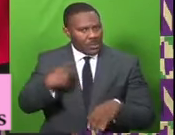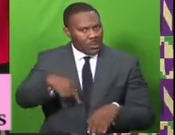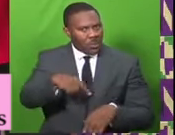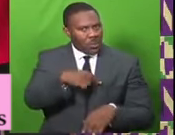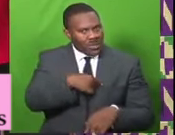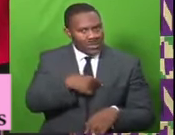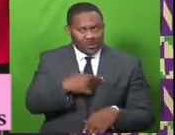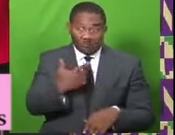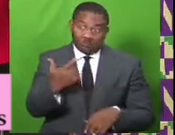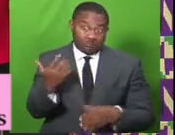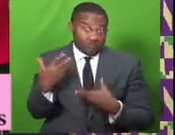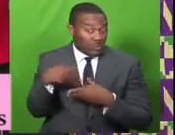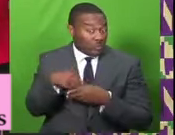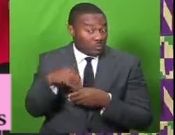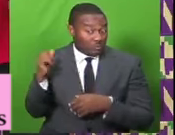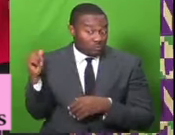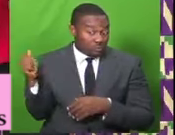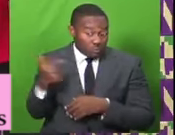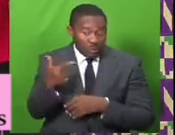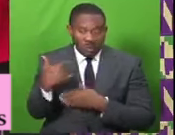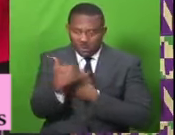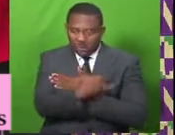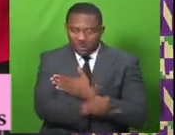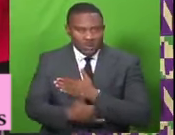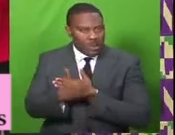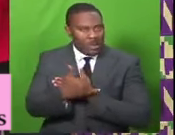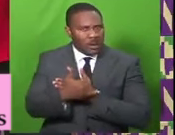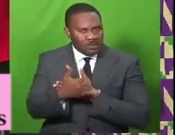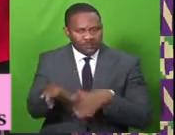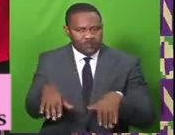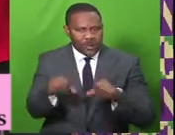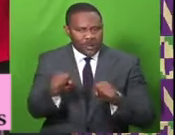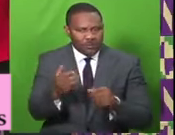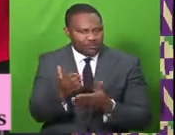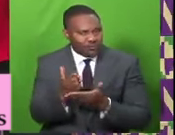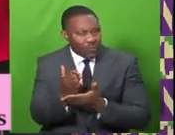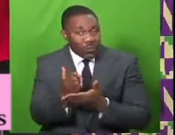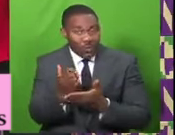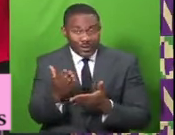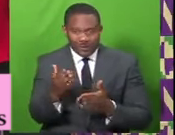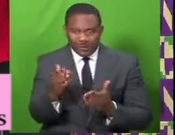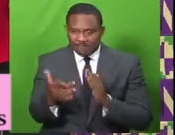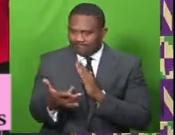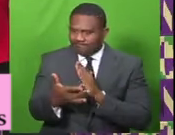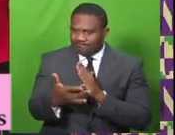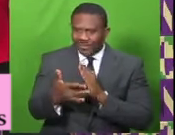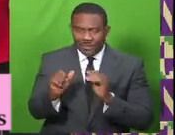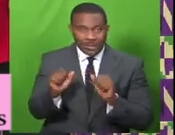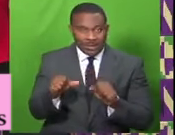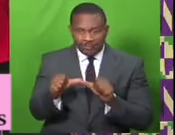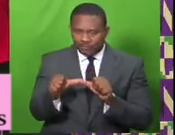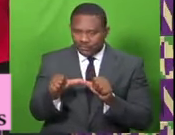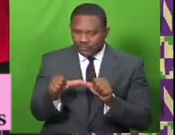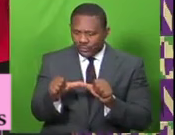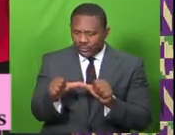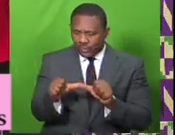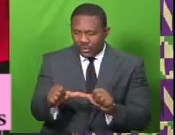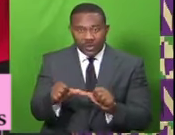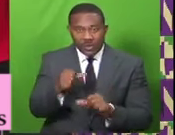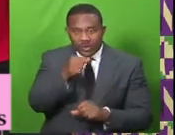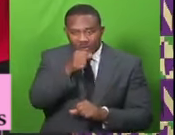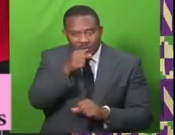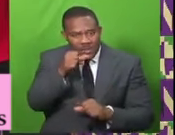all countries, to adopt appropriate technologies and other innovative practices for sustainable agriculture